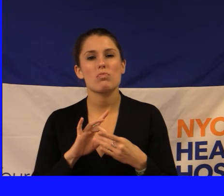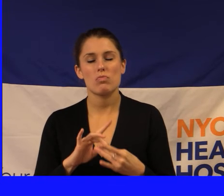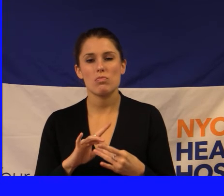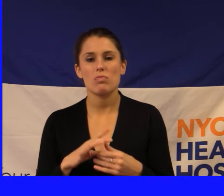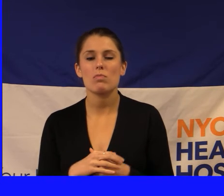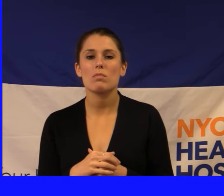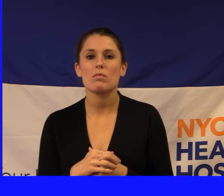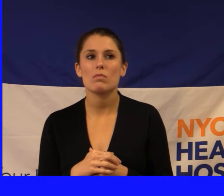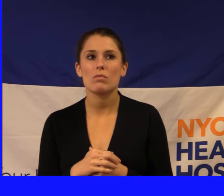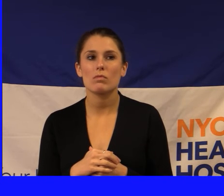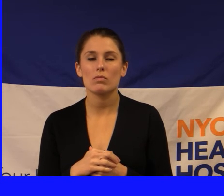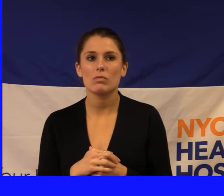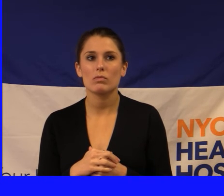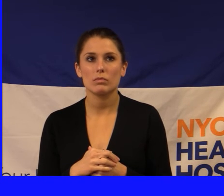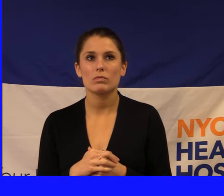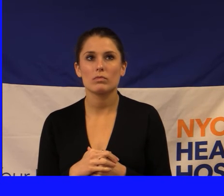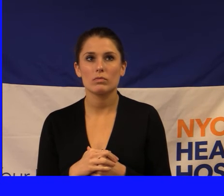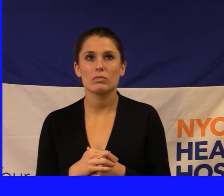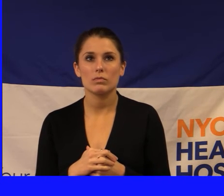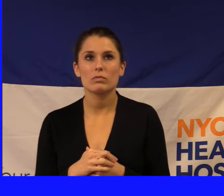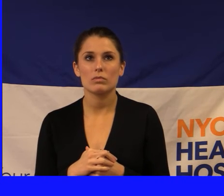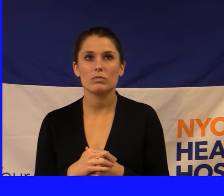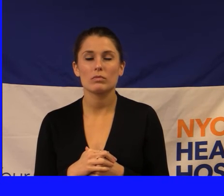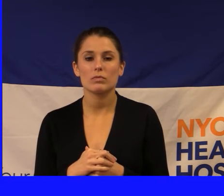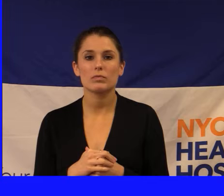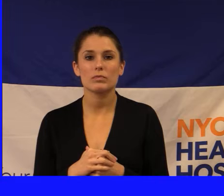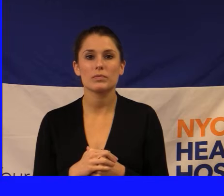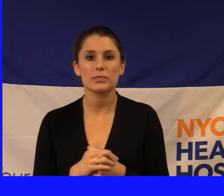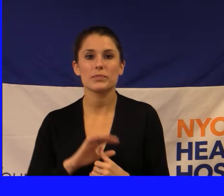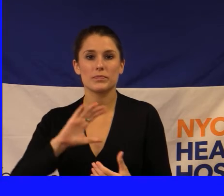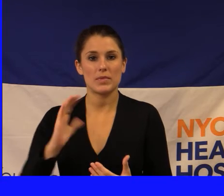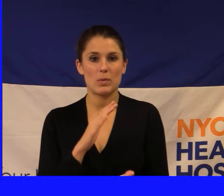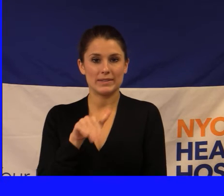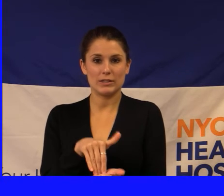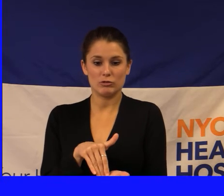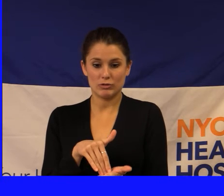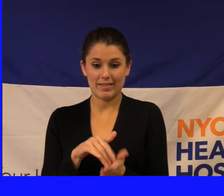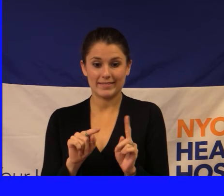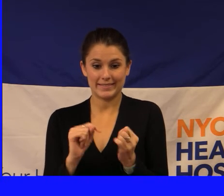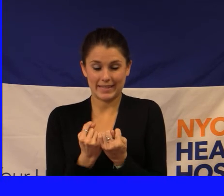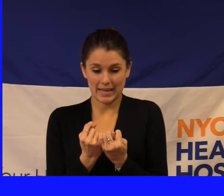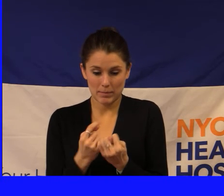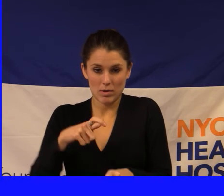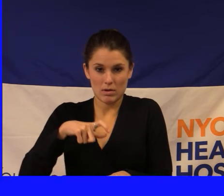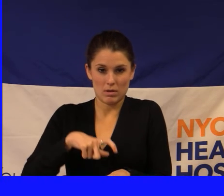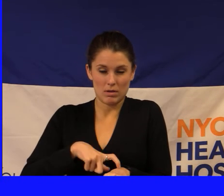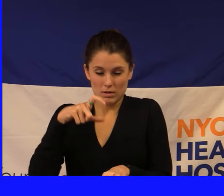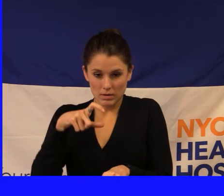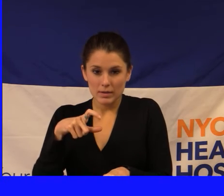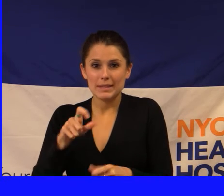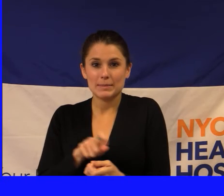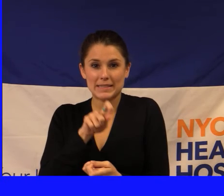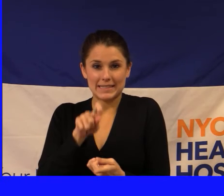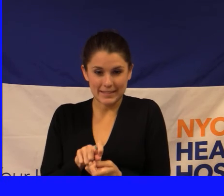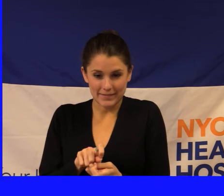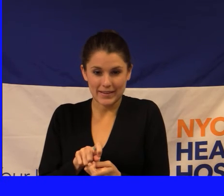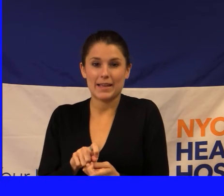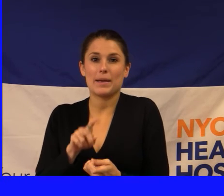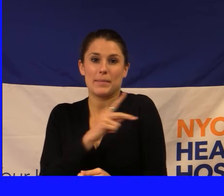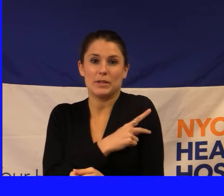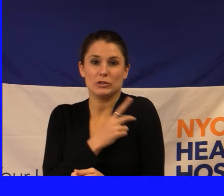relationship. Our central team provides timely patient-specific data to the clinical leads and their care